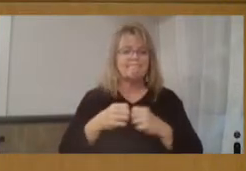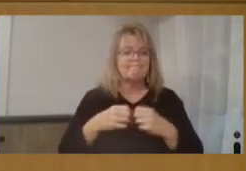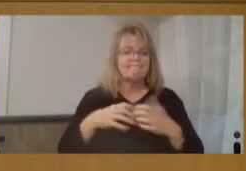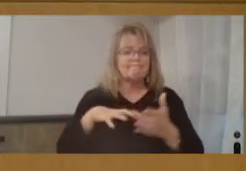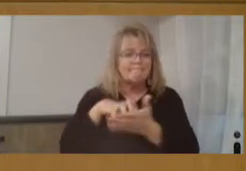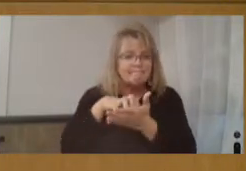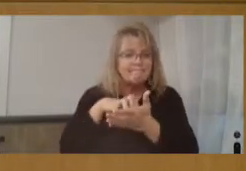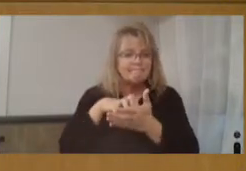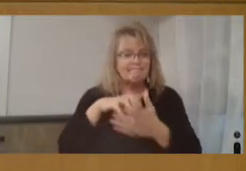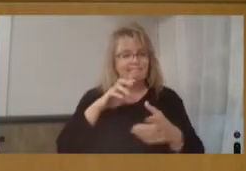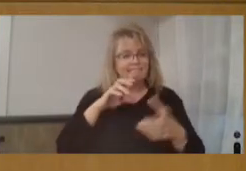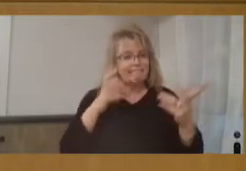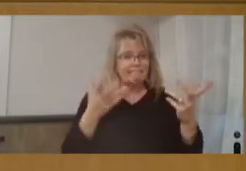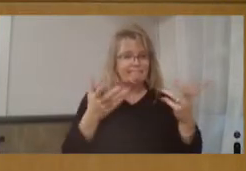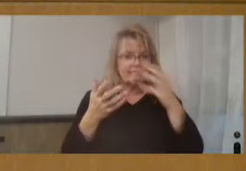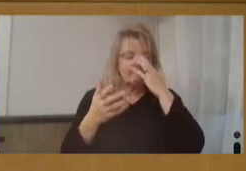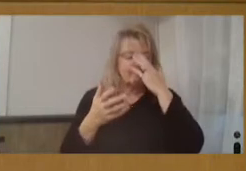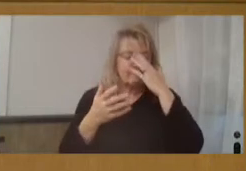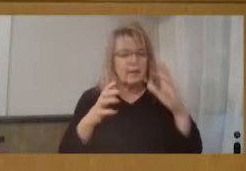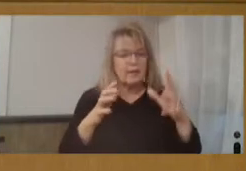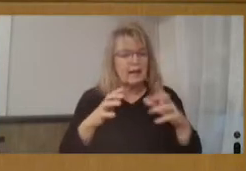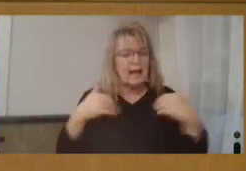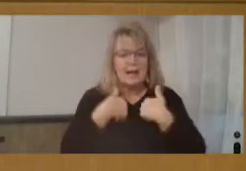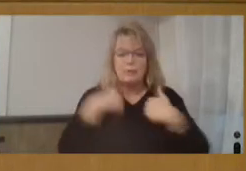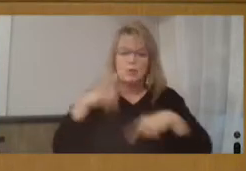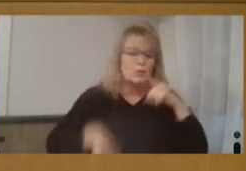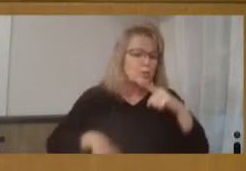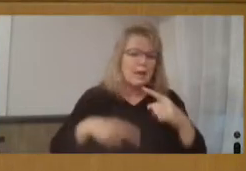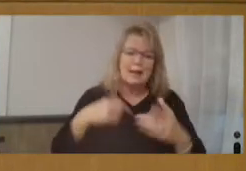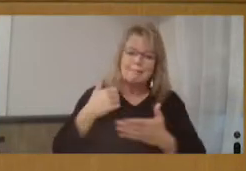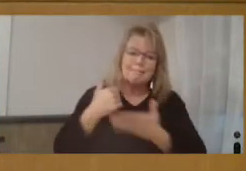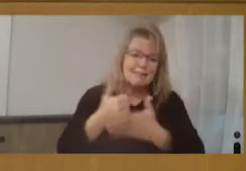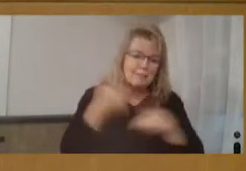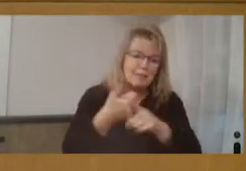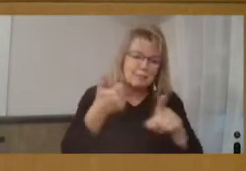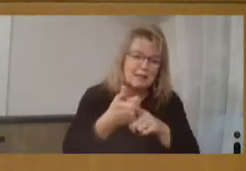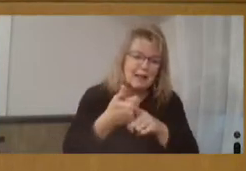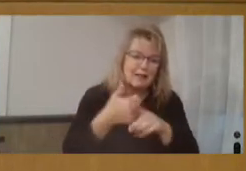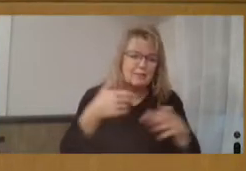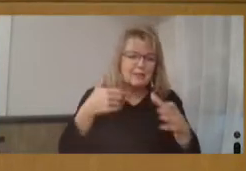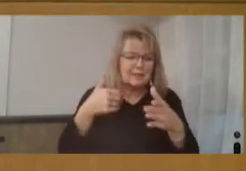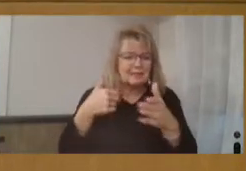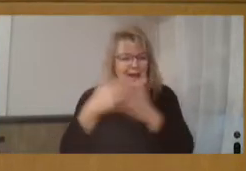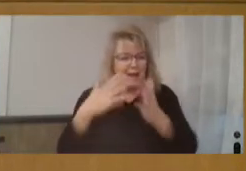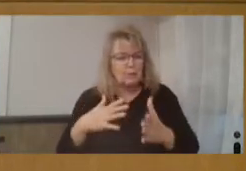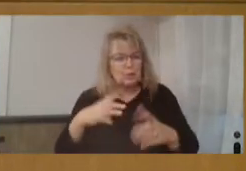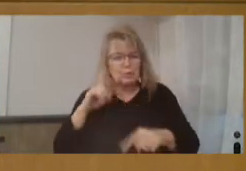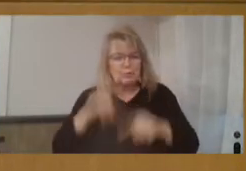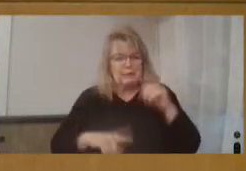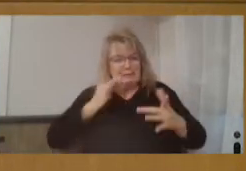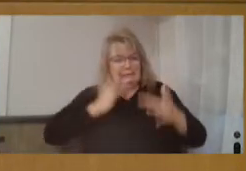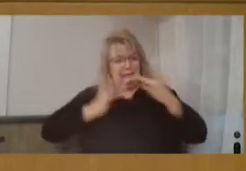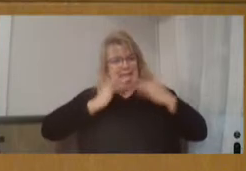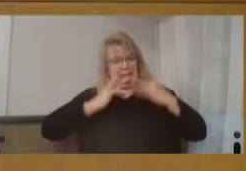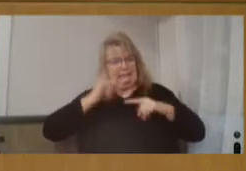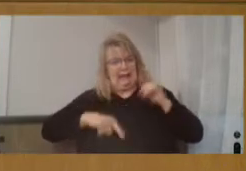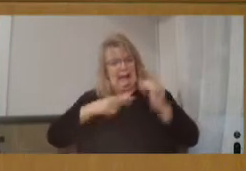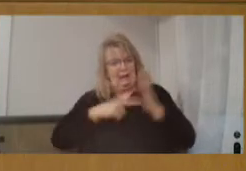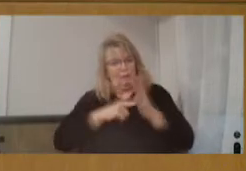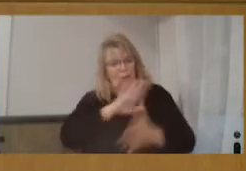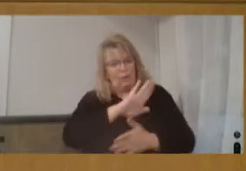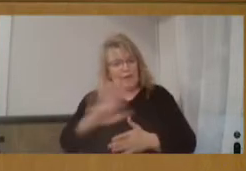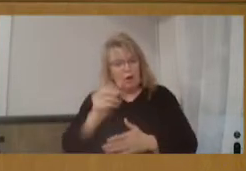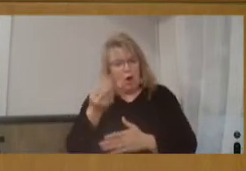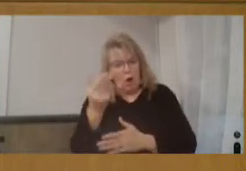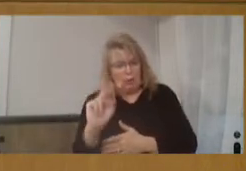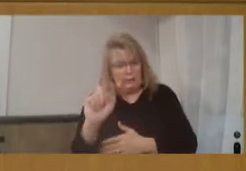help themselves, and our neighbors who are struggling to meet their own basic needs. In 2017, you approved a budget for a new